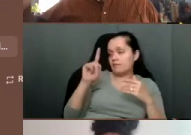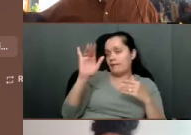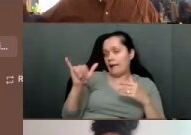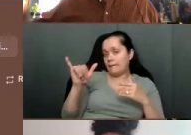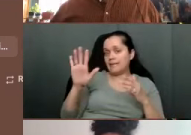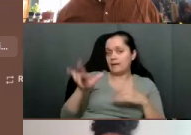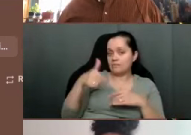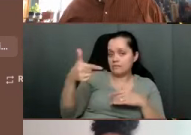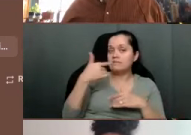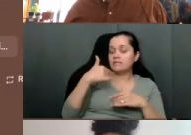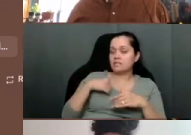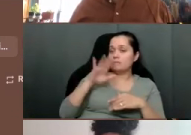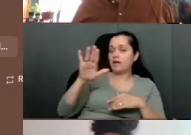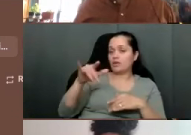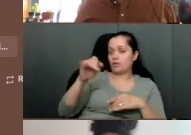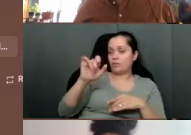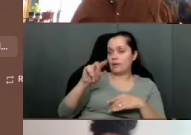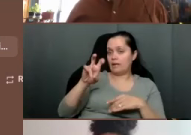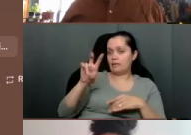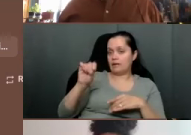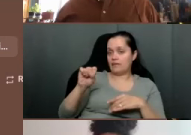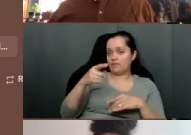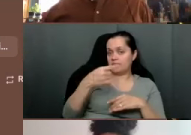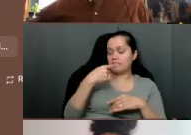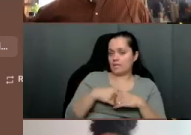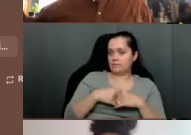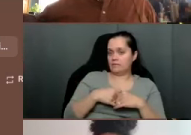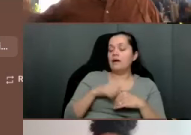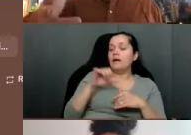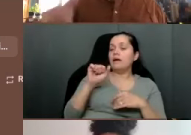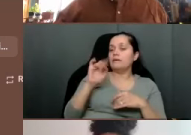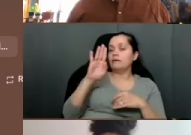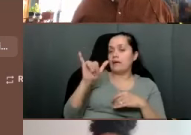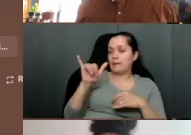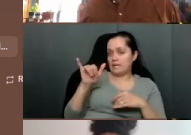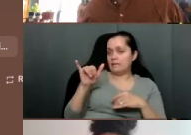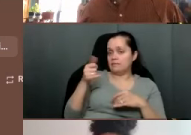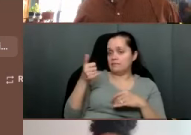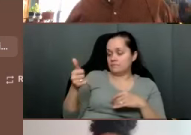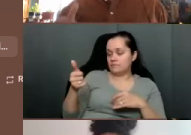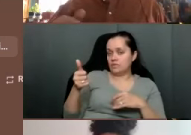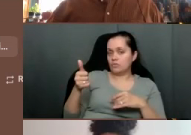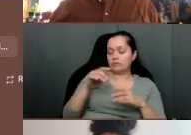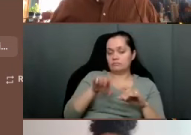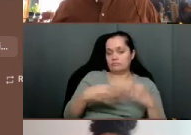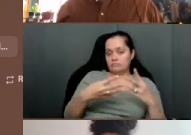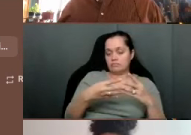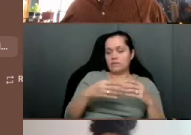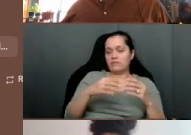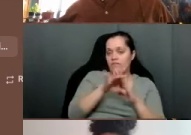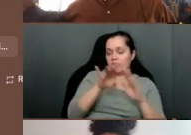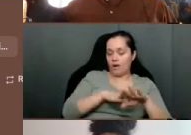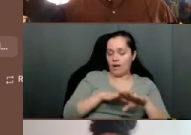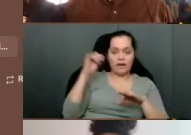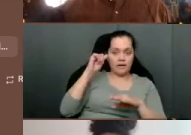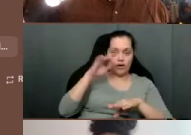now tell us about your Padlet Canvas. And Abby would turn her video on, turn her audio